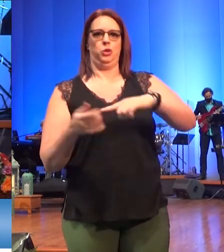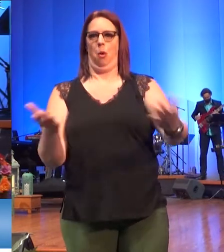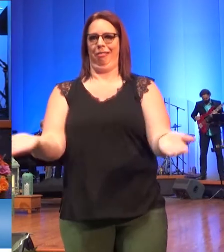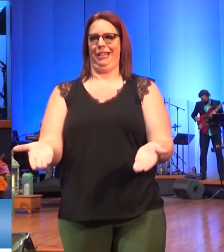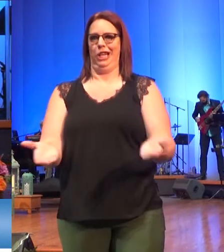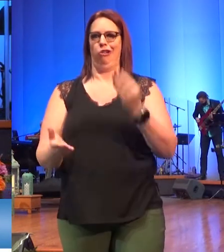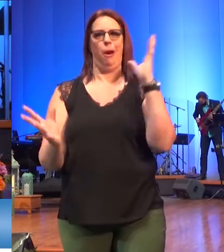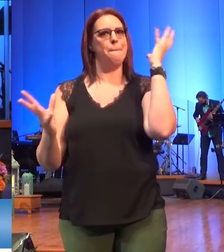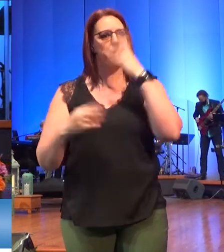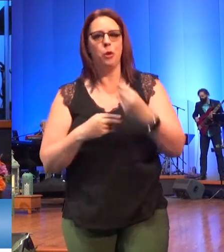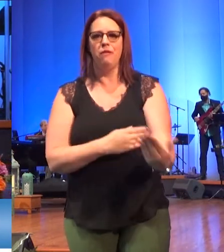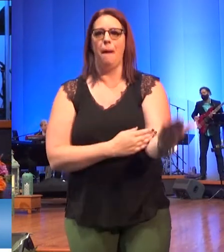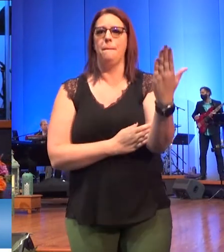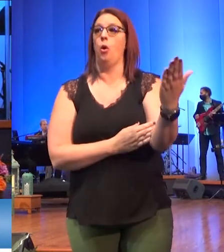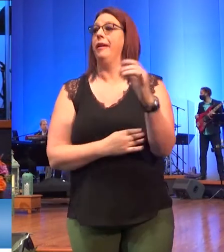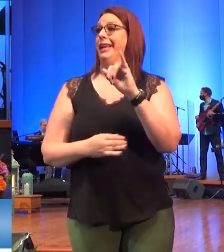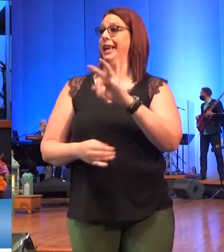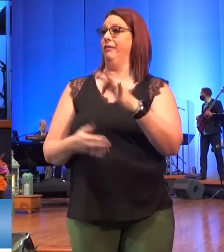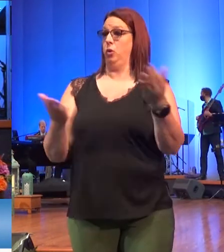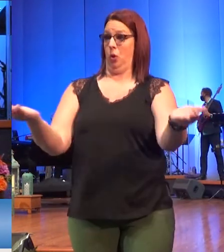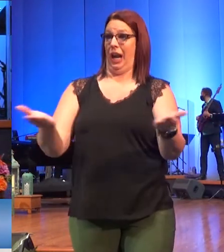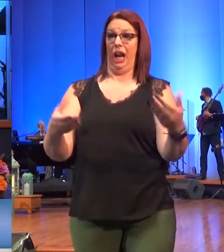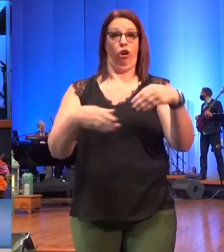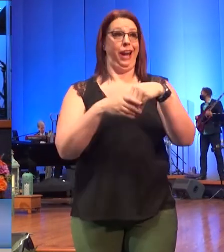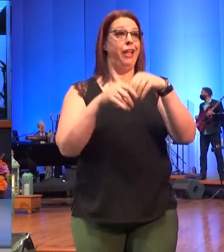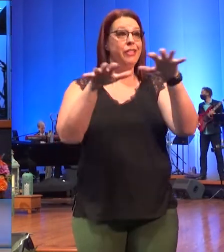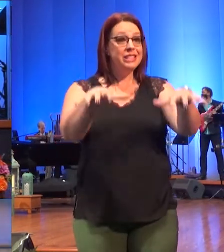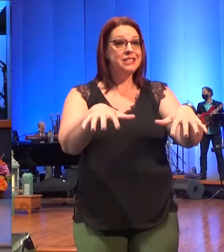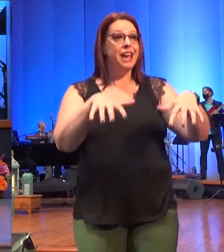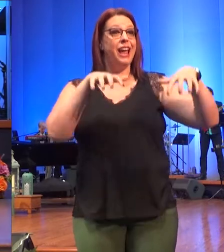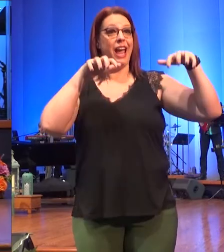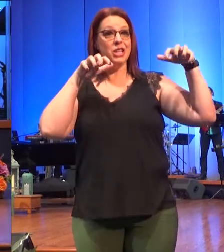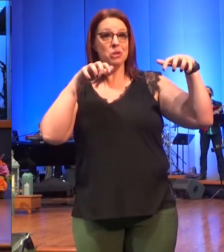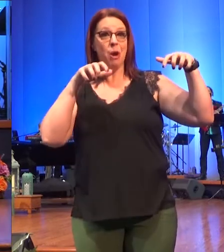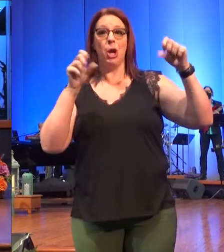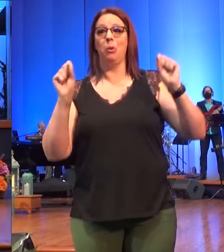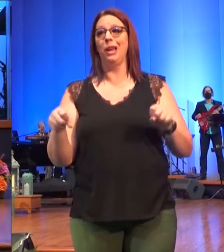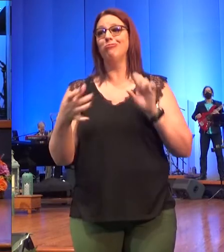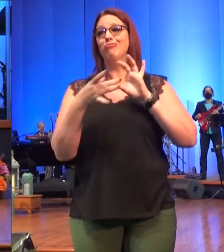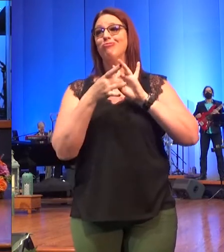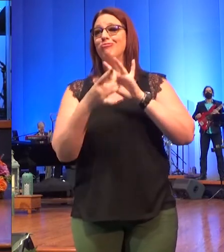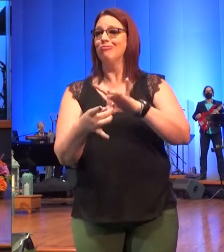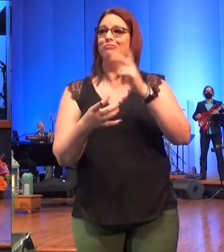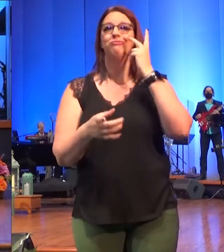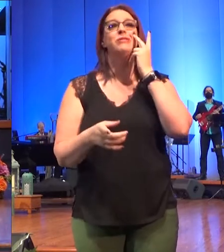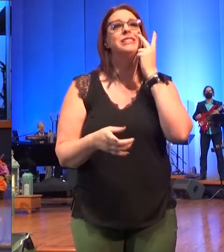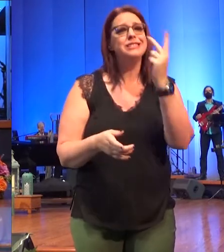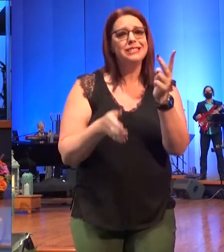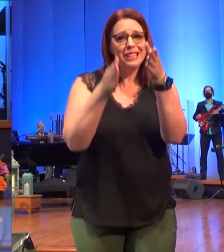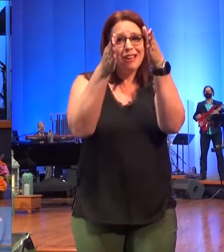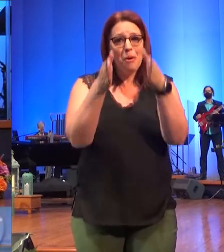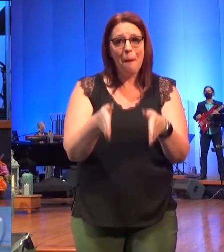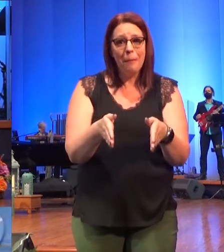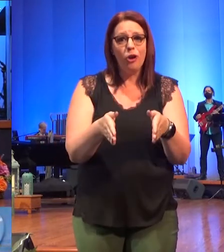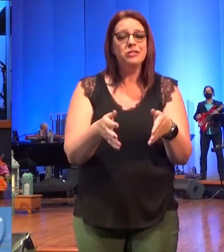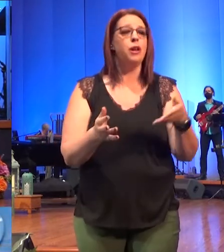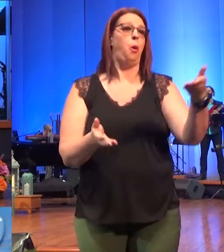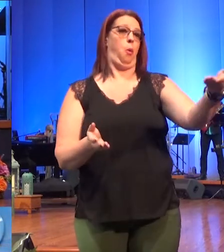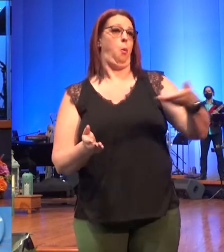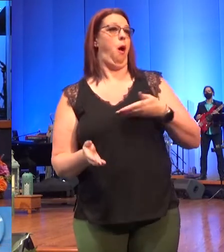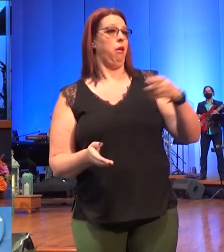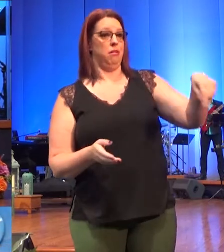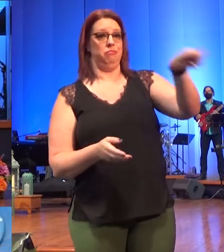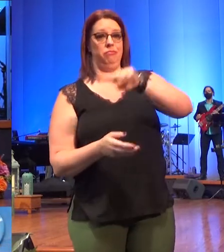morning. Welcome if you're here in our wonderful sanctuary where we get to connect and see each other's beautiful presence in person. And welcome to those of you